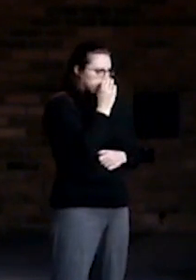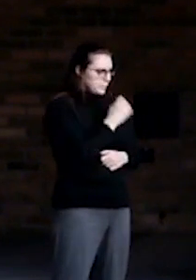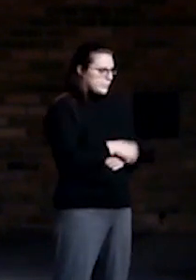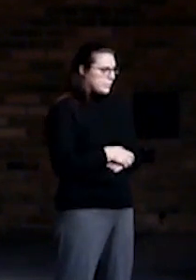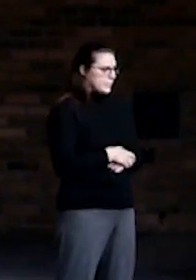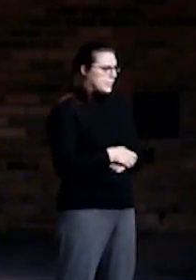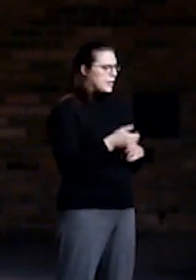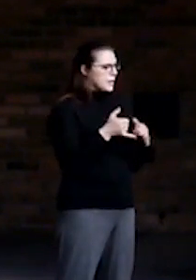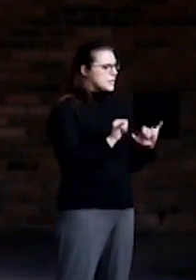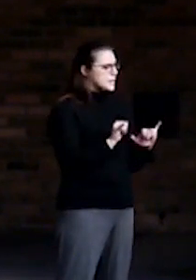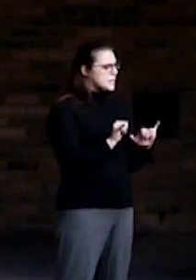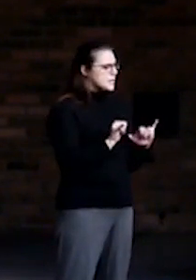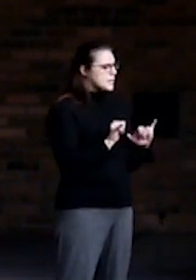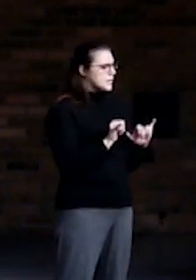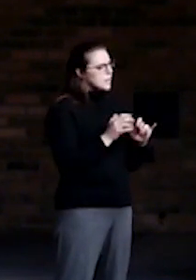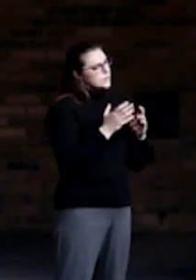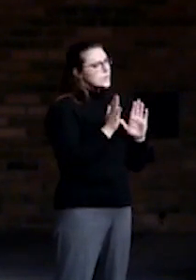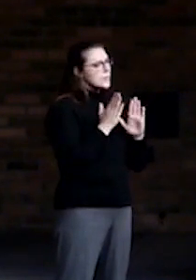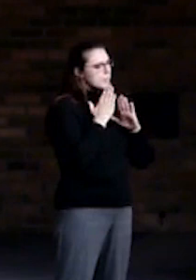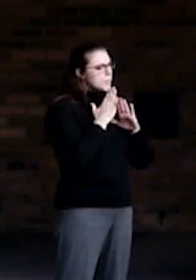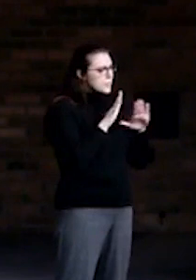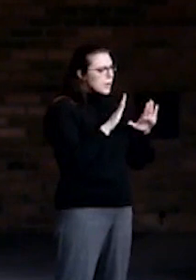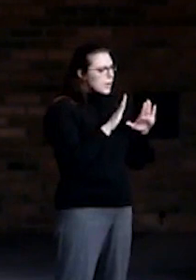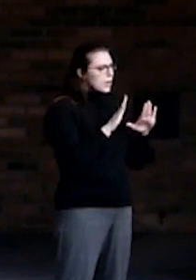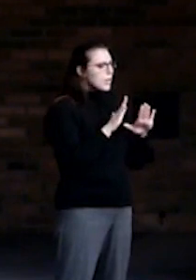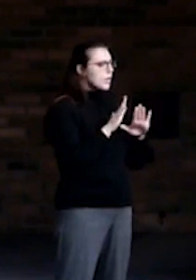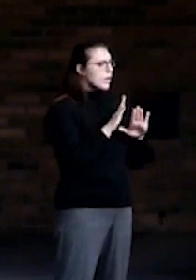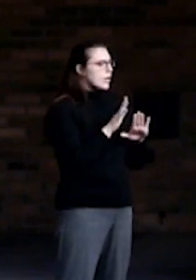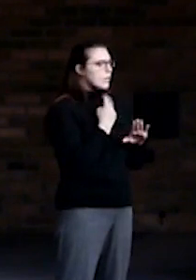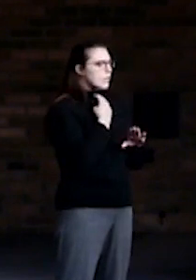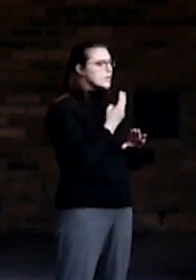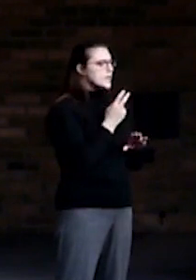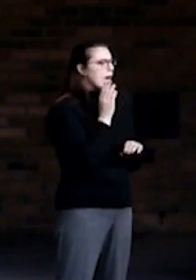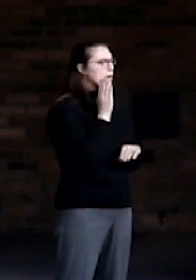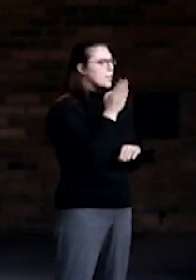And a still small voice says, Todd, I'm healing you 100%.